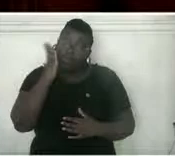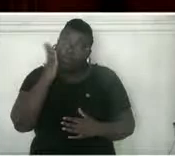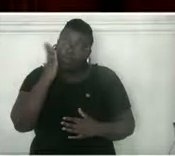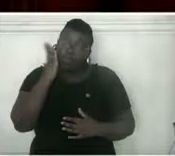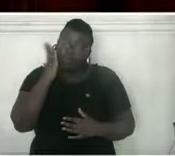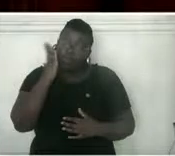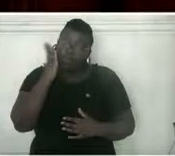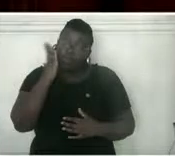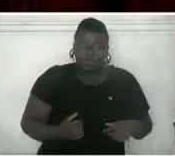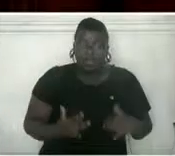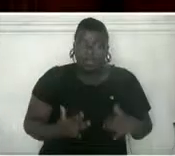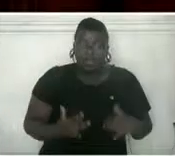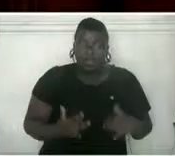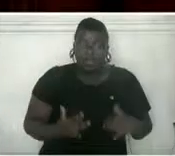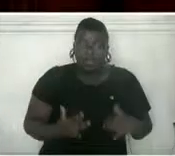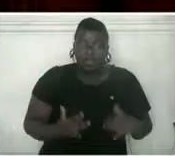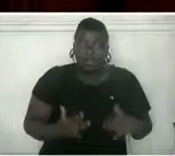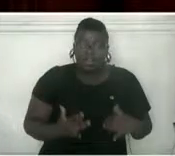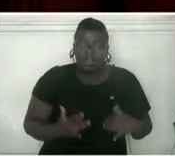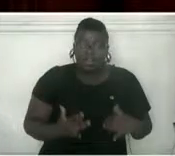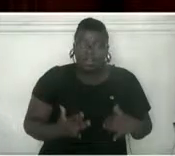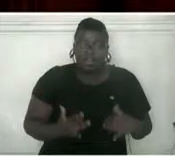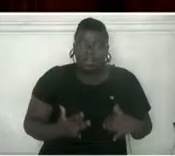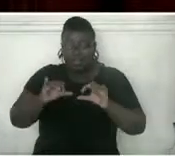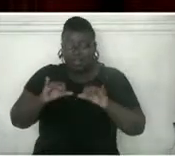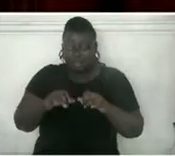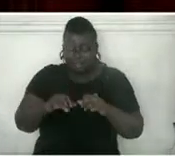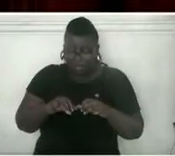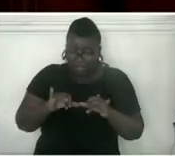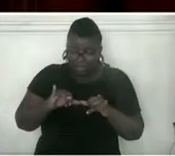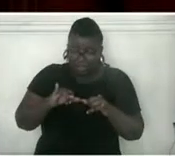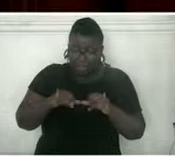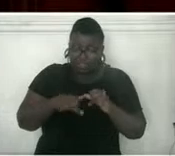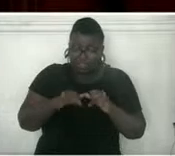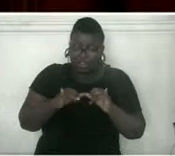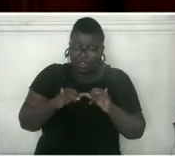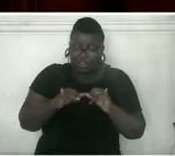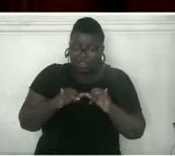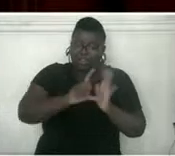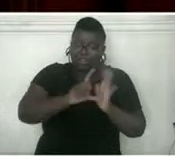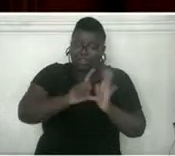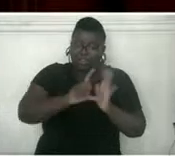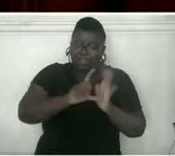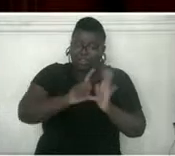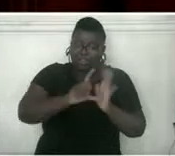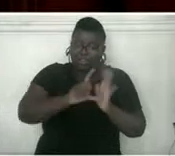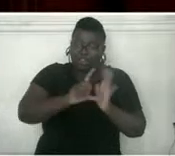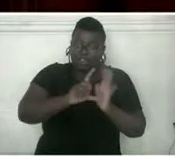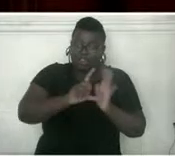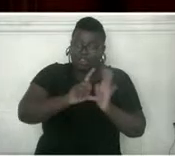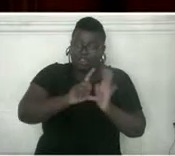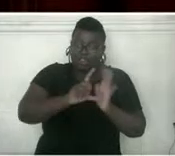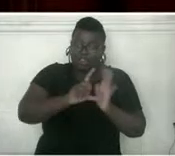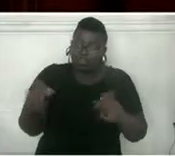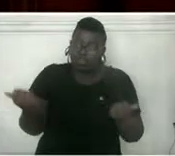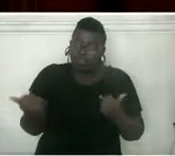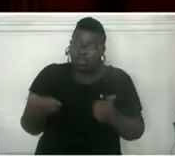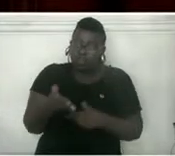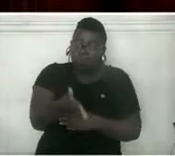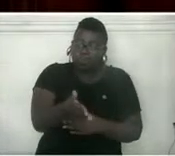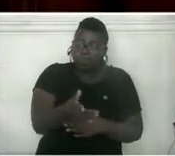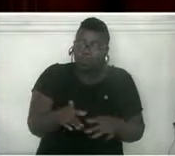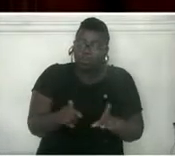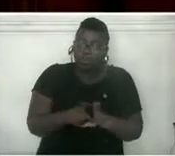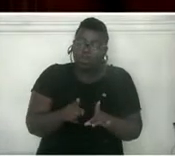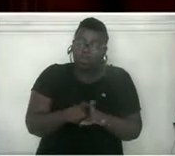with engineering design, revitalization of existing road, improving bulk water supply